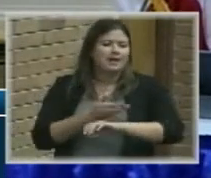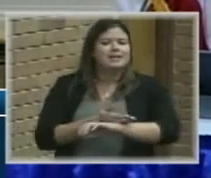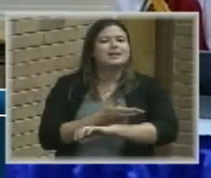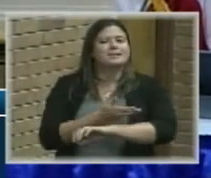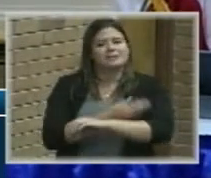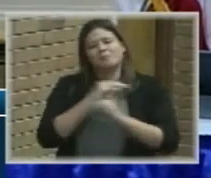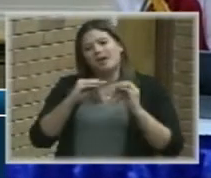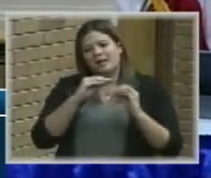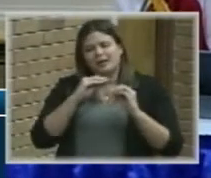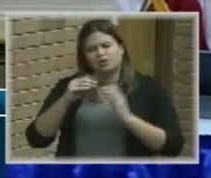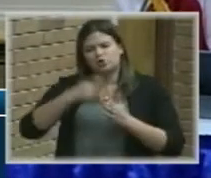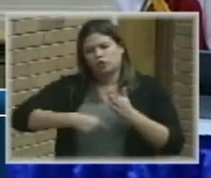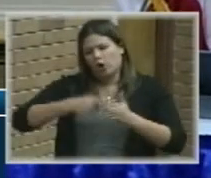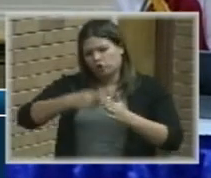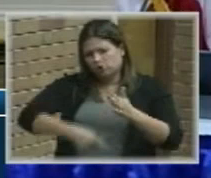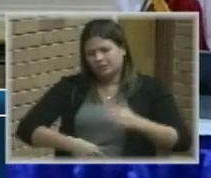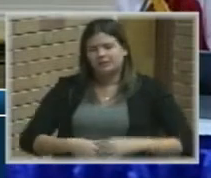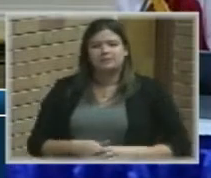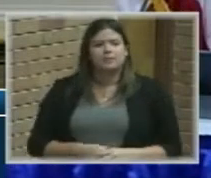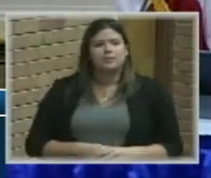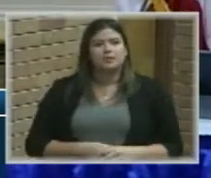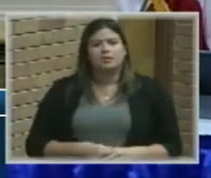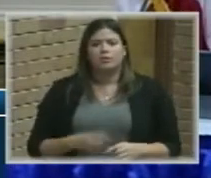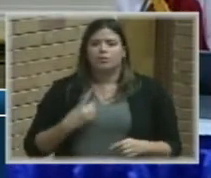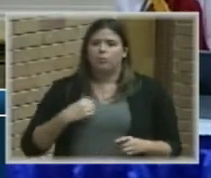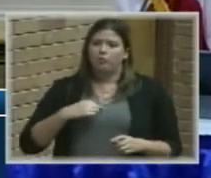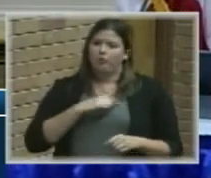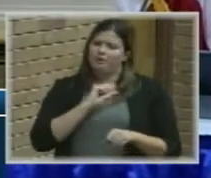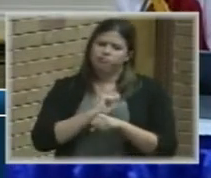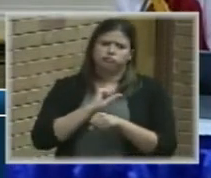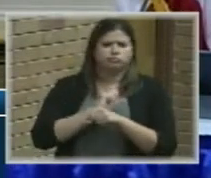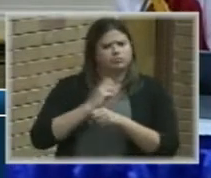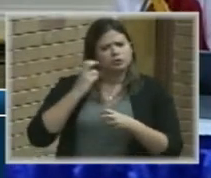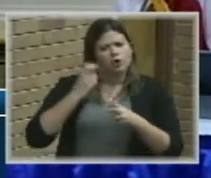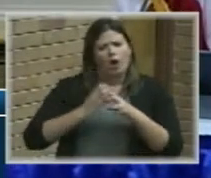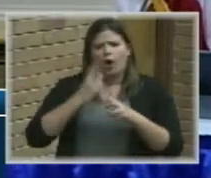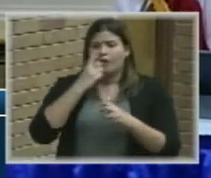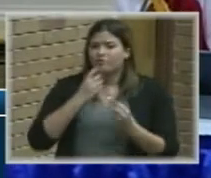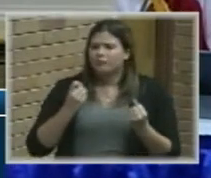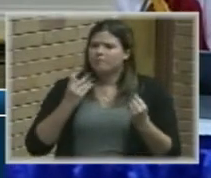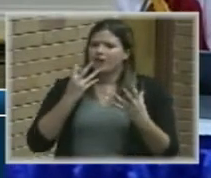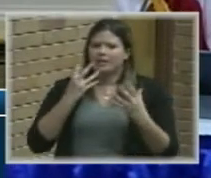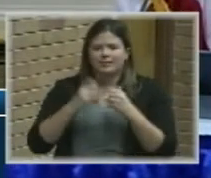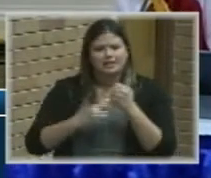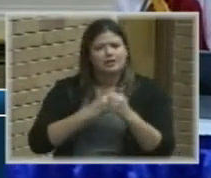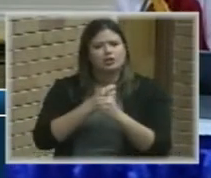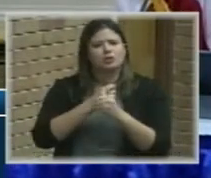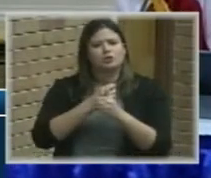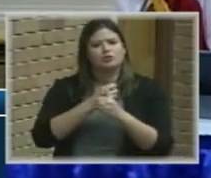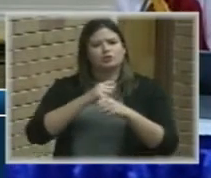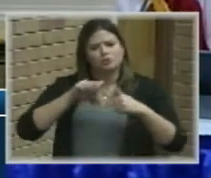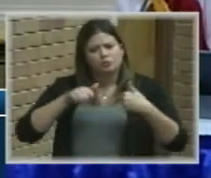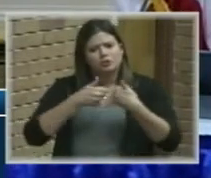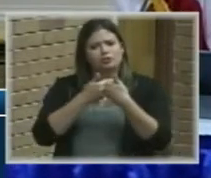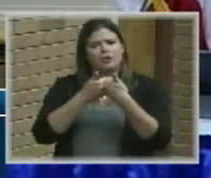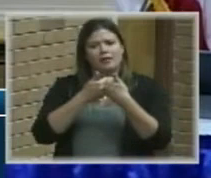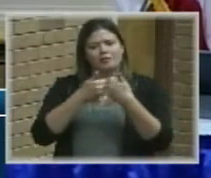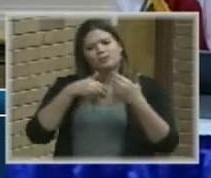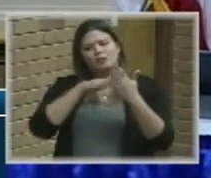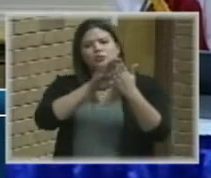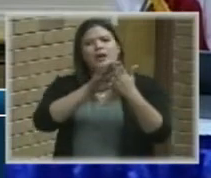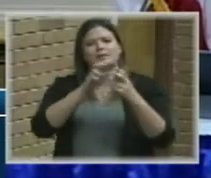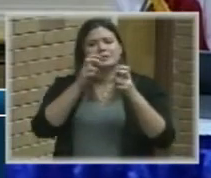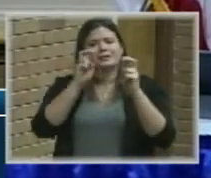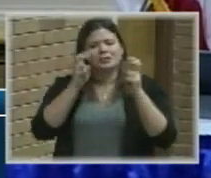charges. We have striven hard for many years to address issues of property maintenance